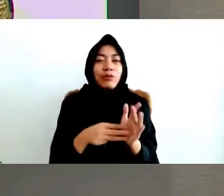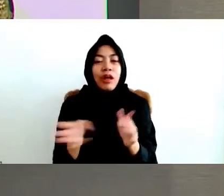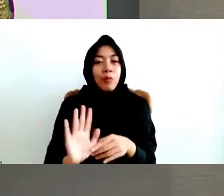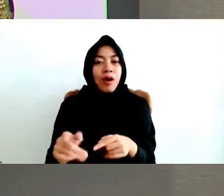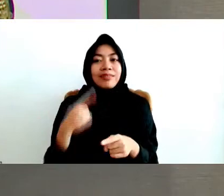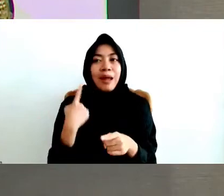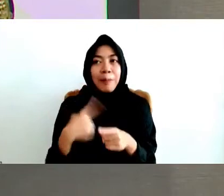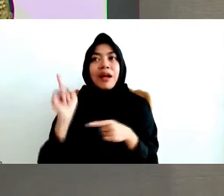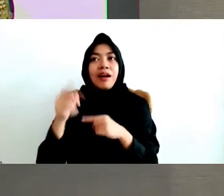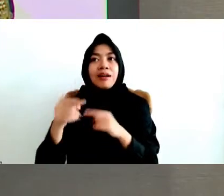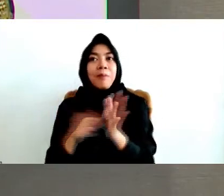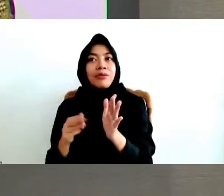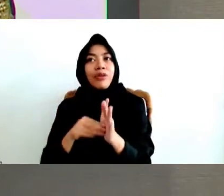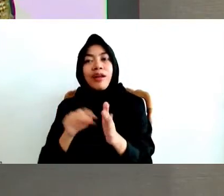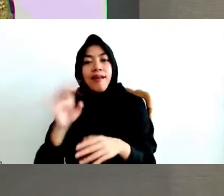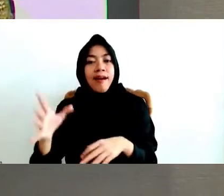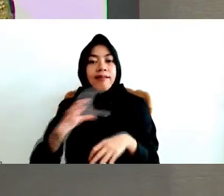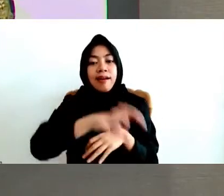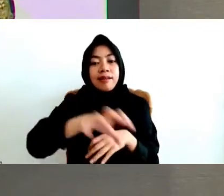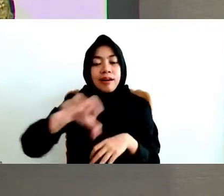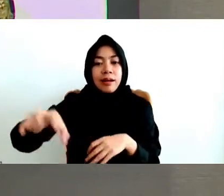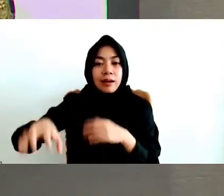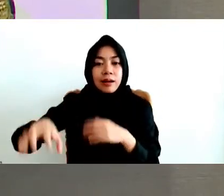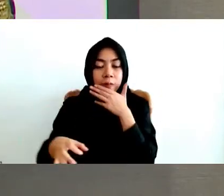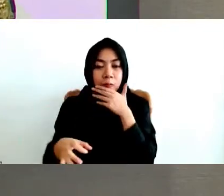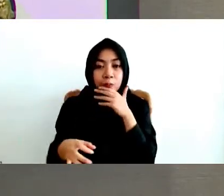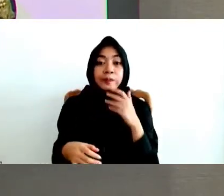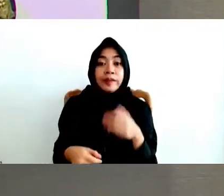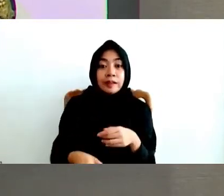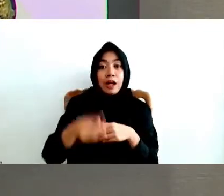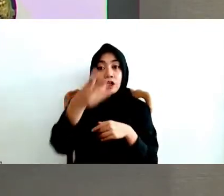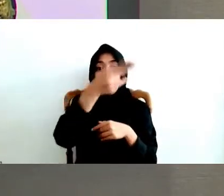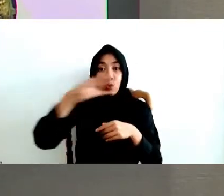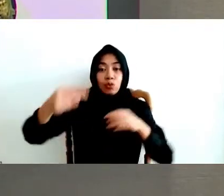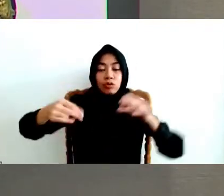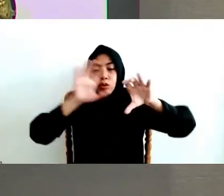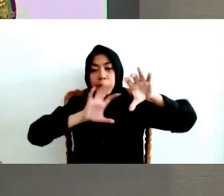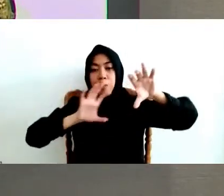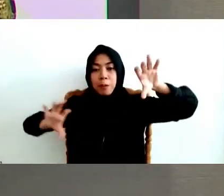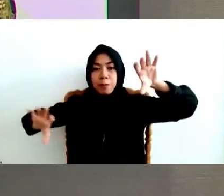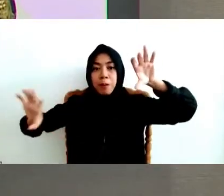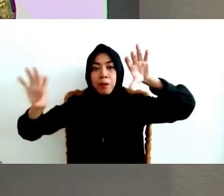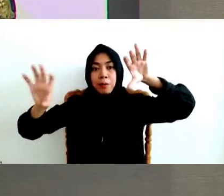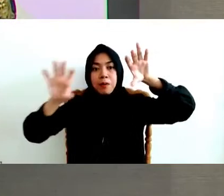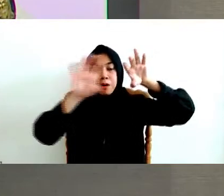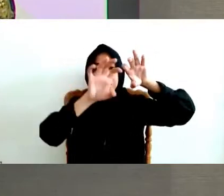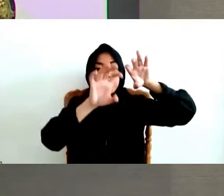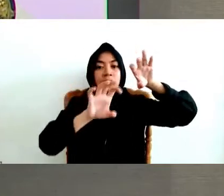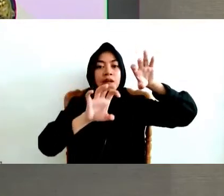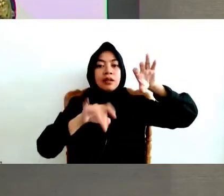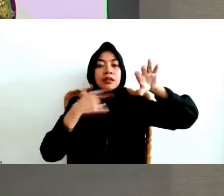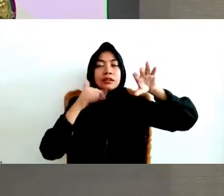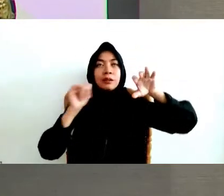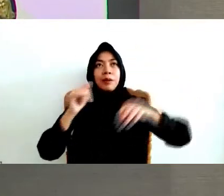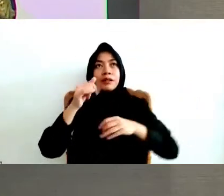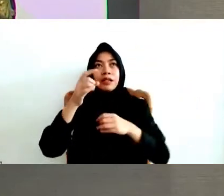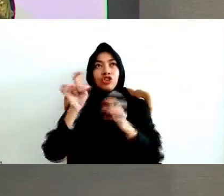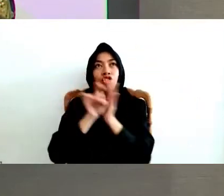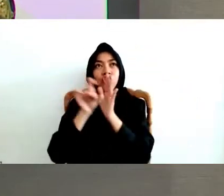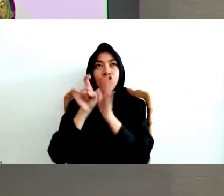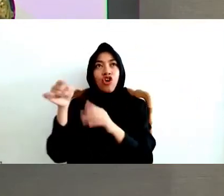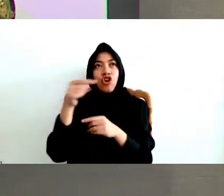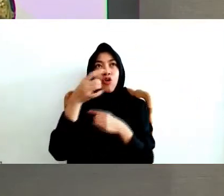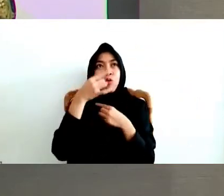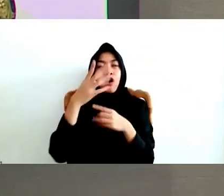for Indonesia, I think I saw what Professor Al-Khair and also Dr.